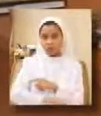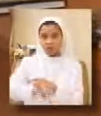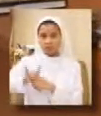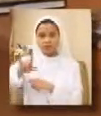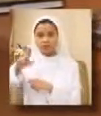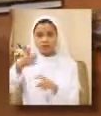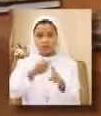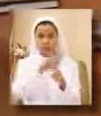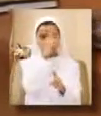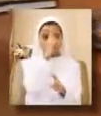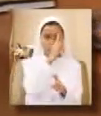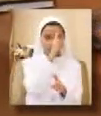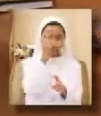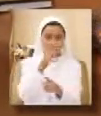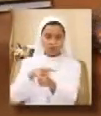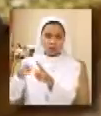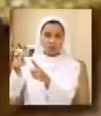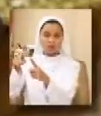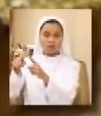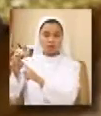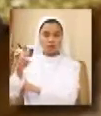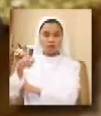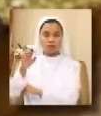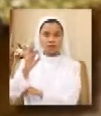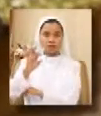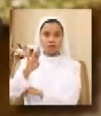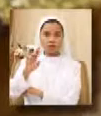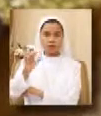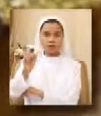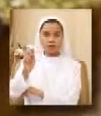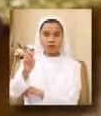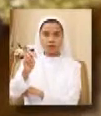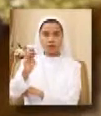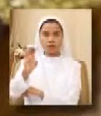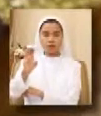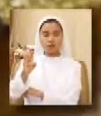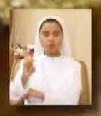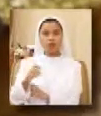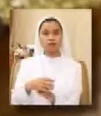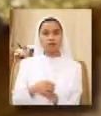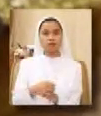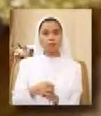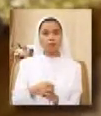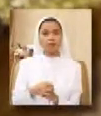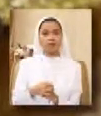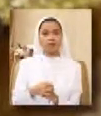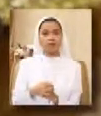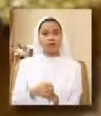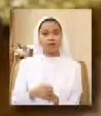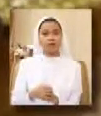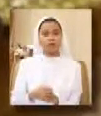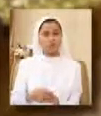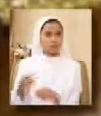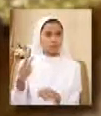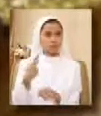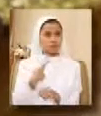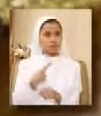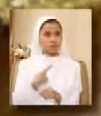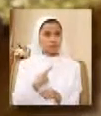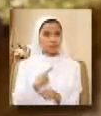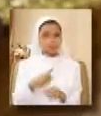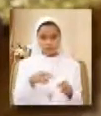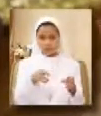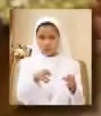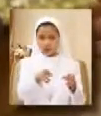Hindi naman malayo yan. Oh. Anyway, dito sa isa pa reception ng pallium. Oh, yes. I think it would be, I really do not